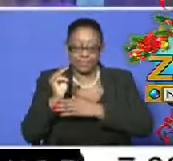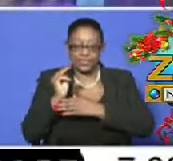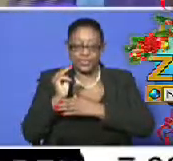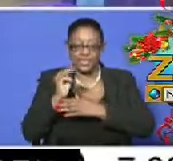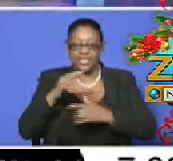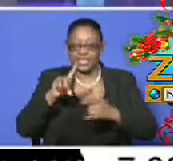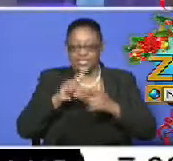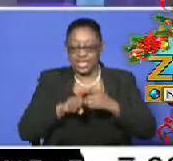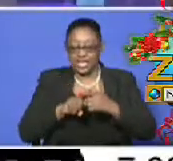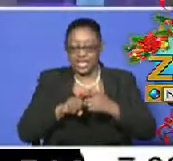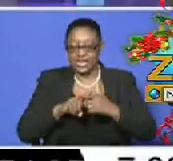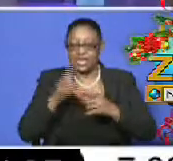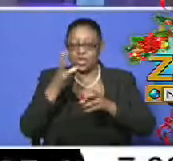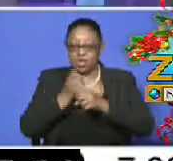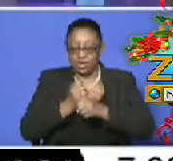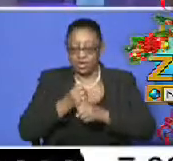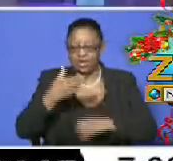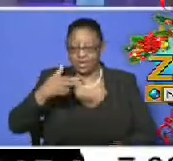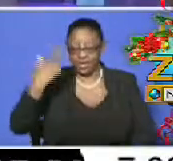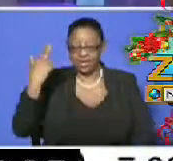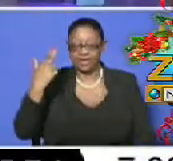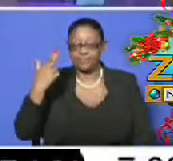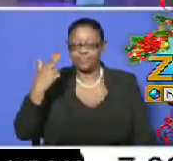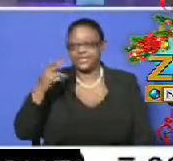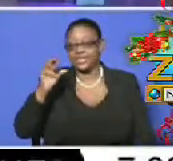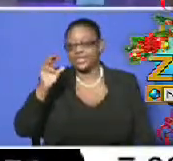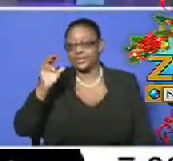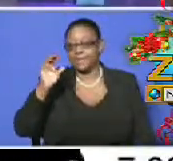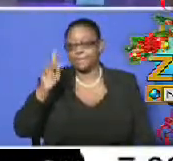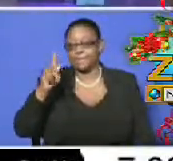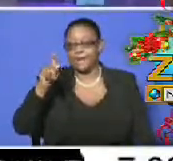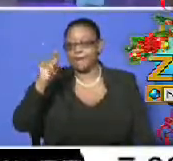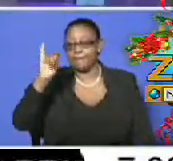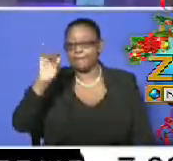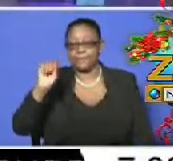19 pistol was retrieved from the suspect. Investigations into this matter continue.